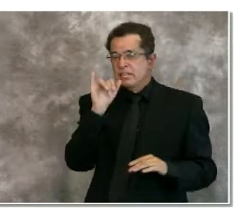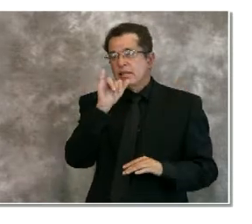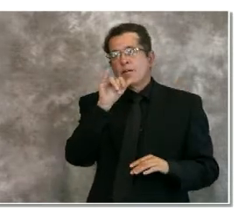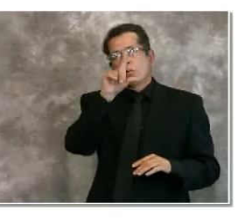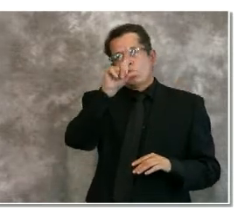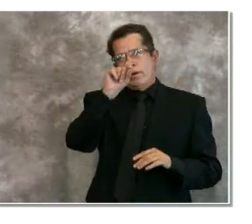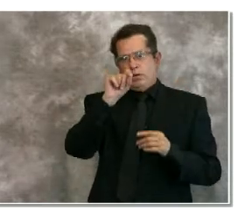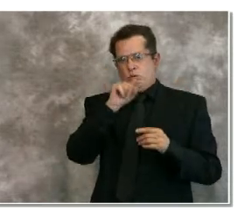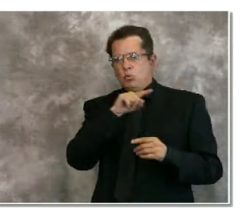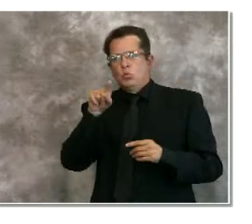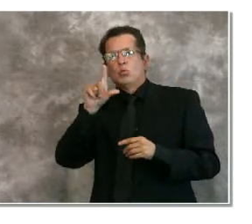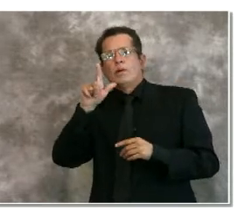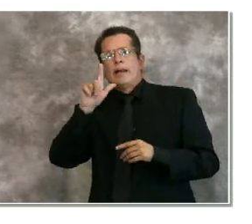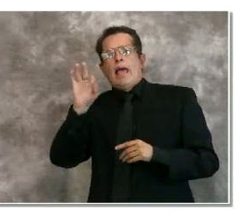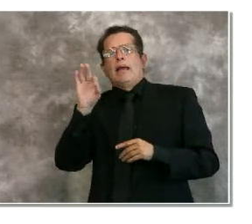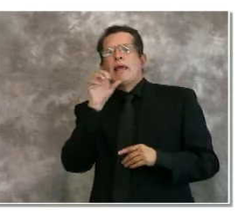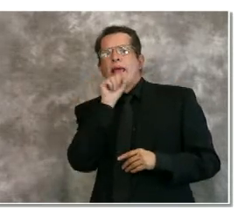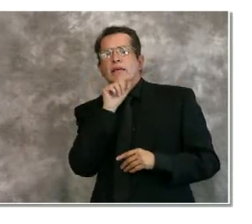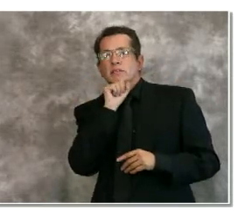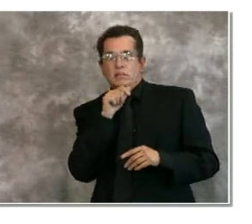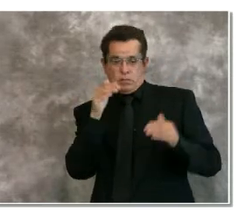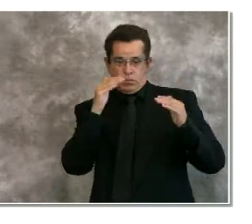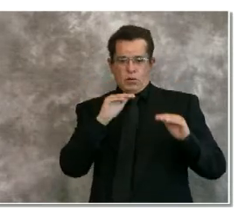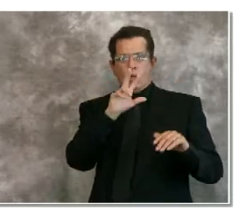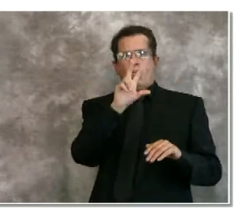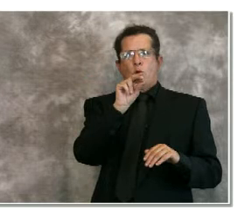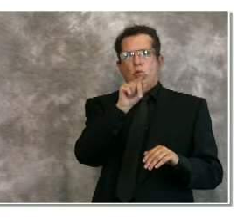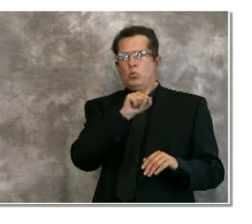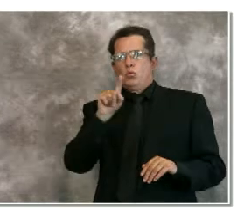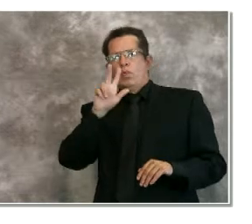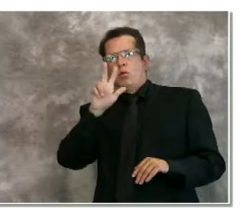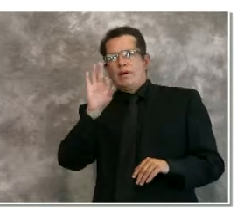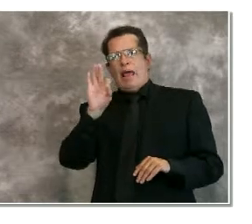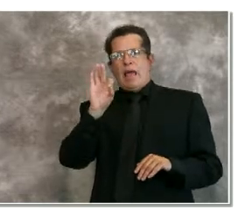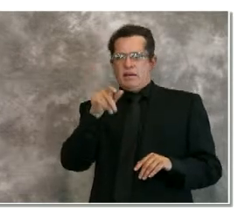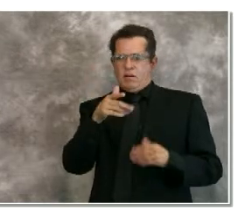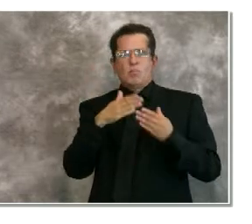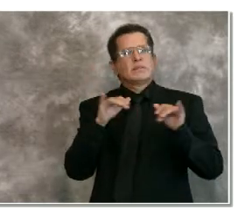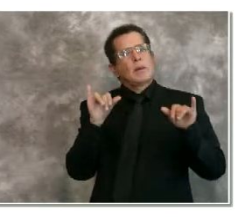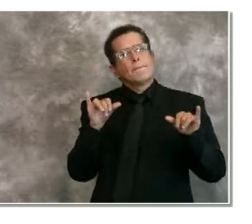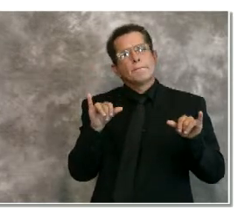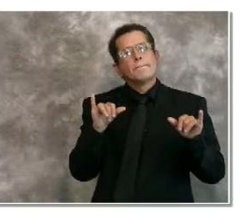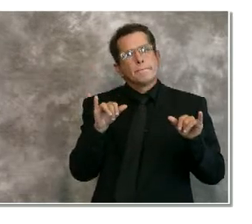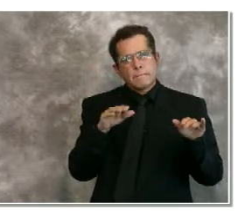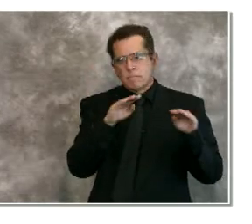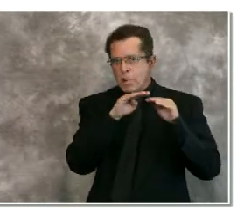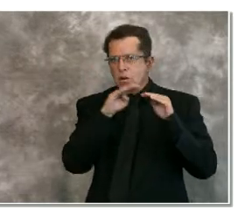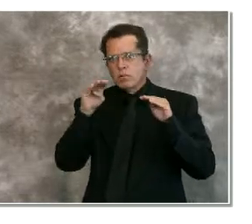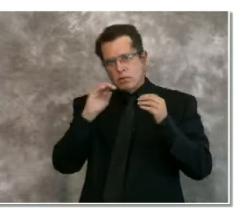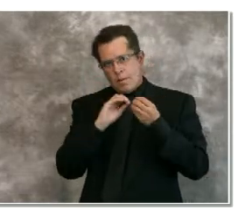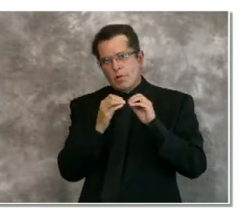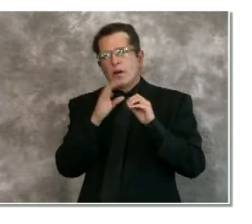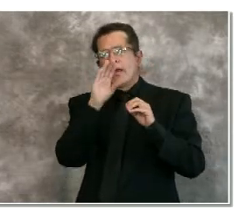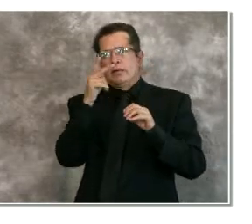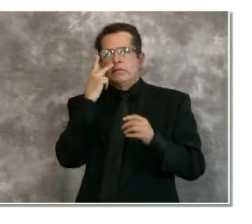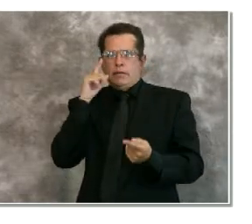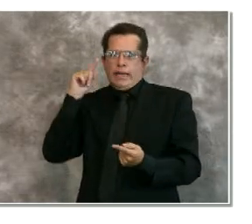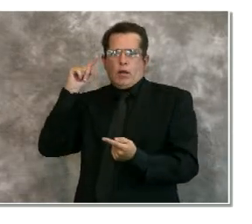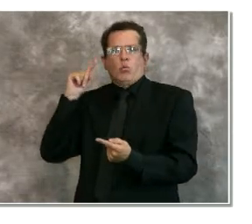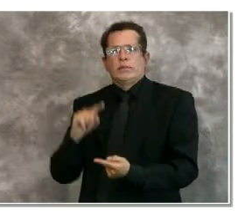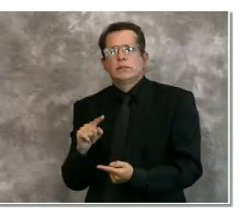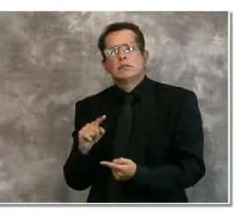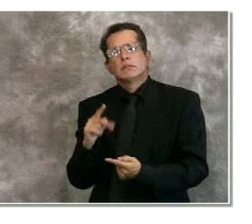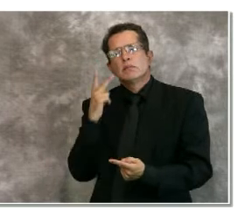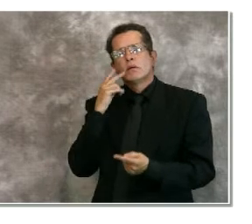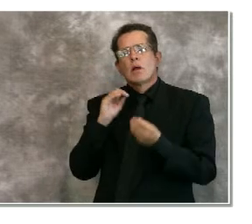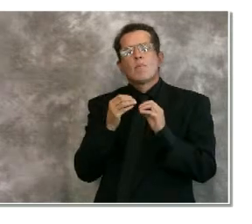to 29. For 30 to 39, consistently about the same number, and then you can see the decrease in the number